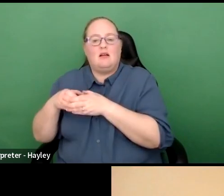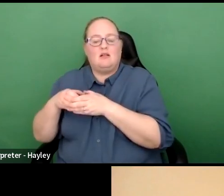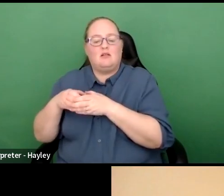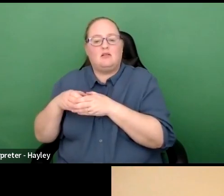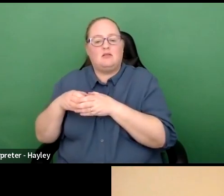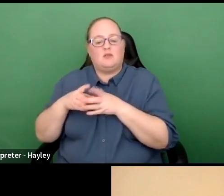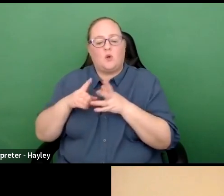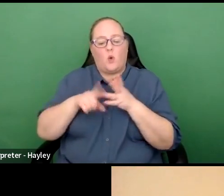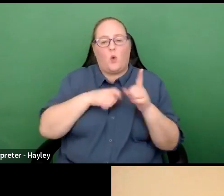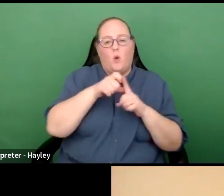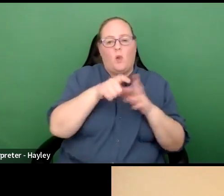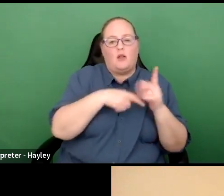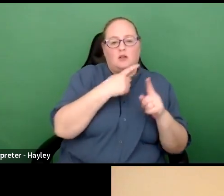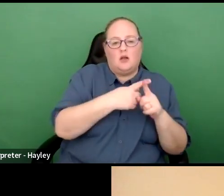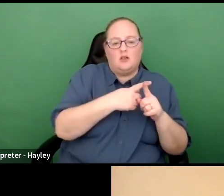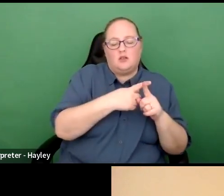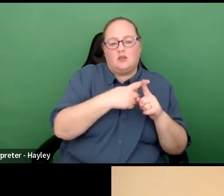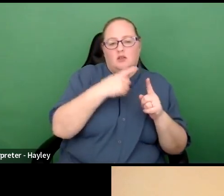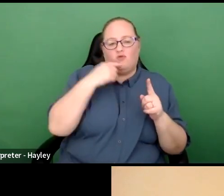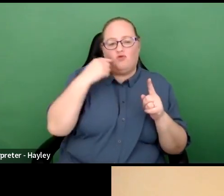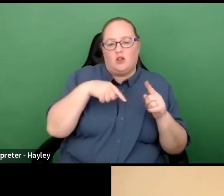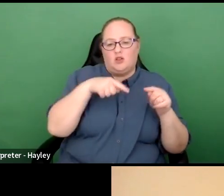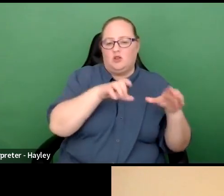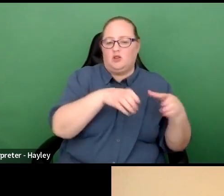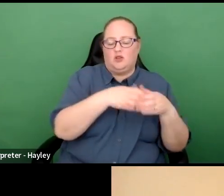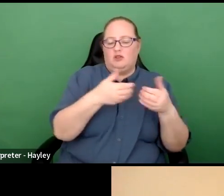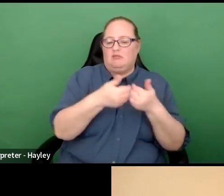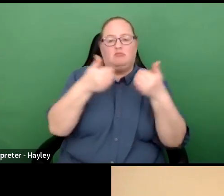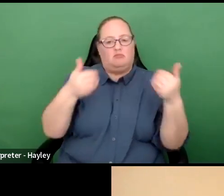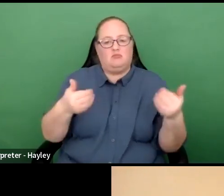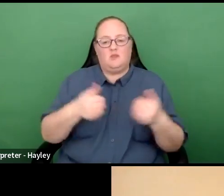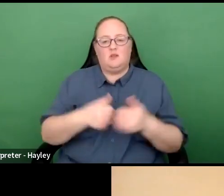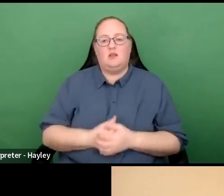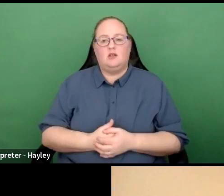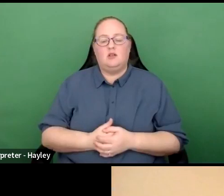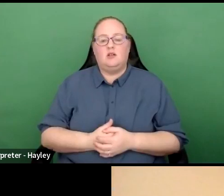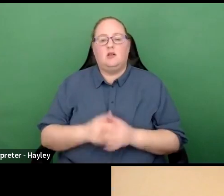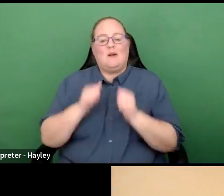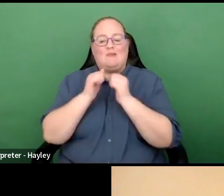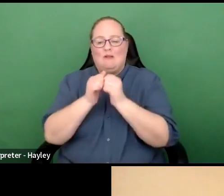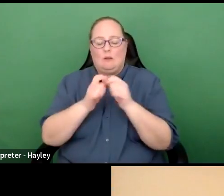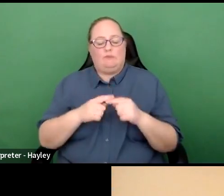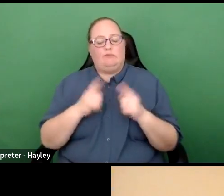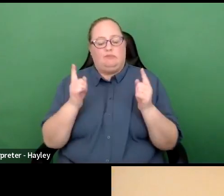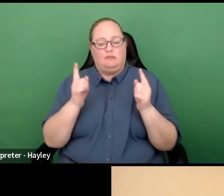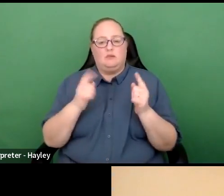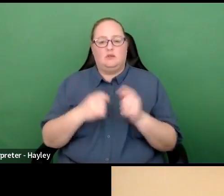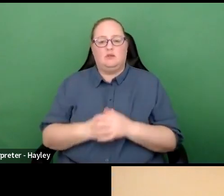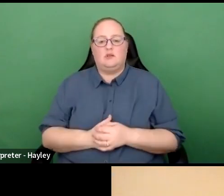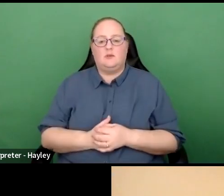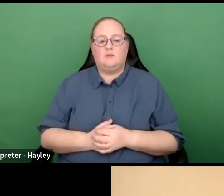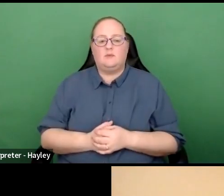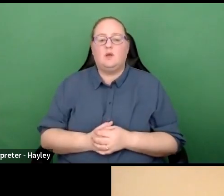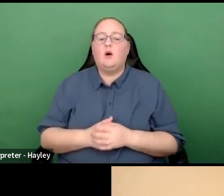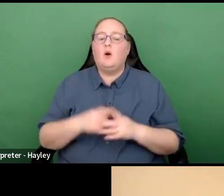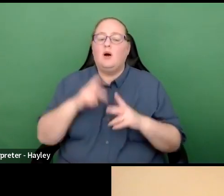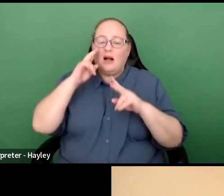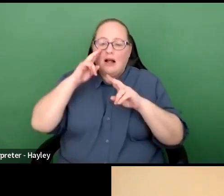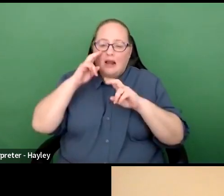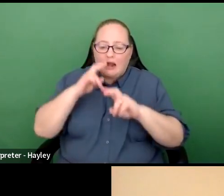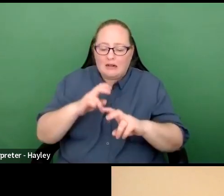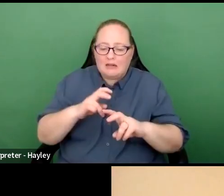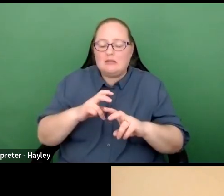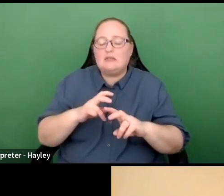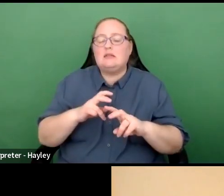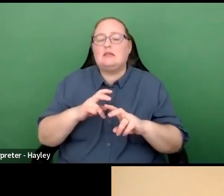Orthodox, Russian Orthodox, and one could say with values, etc. So in our analysis, we control